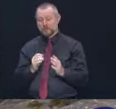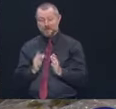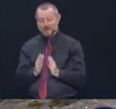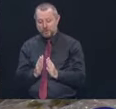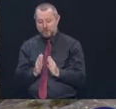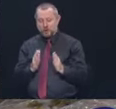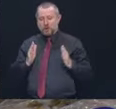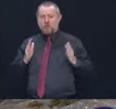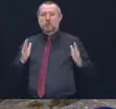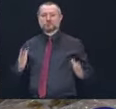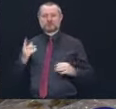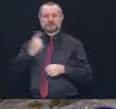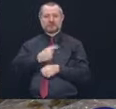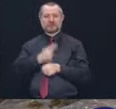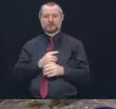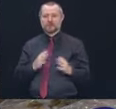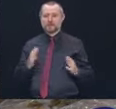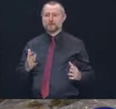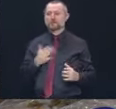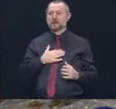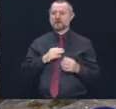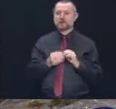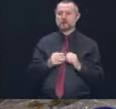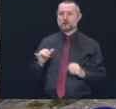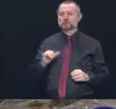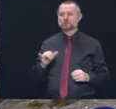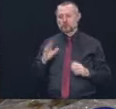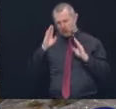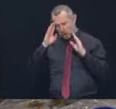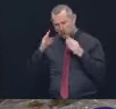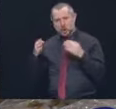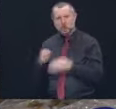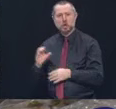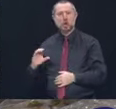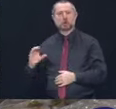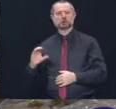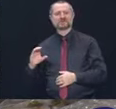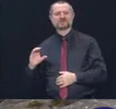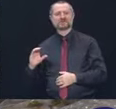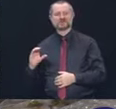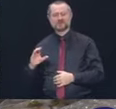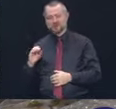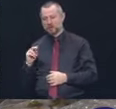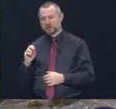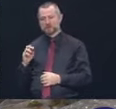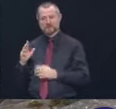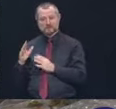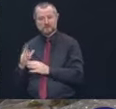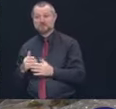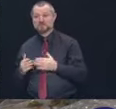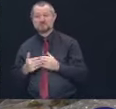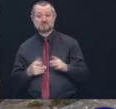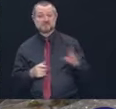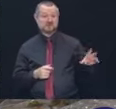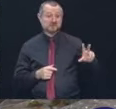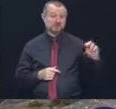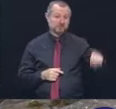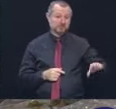like a more conservative 3, if you will. But he hit 3 and he closed the